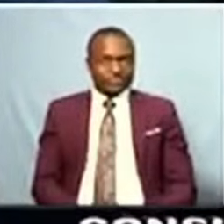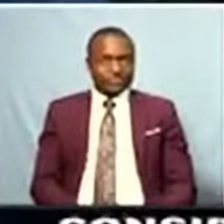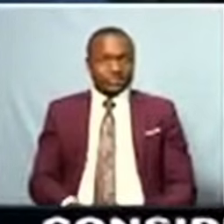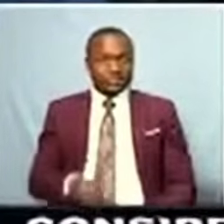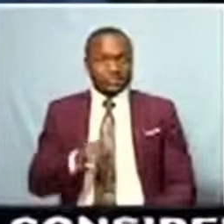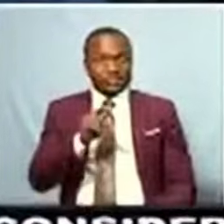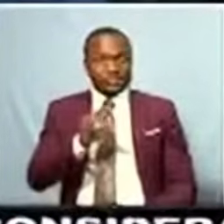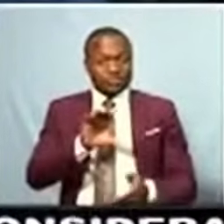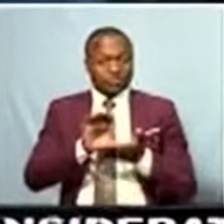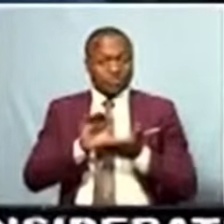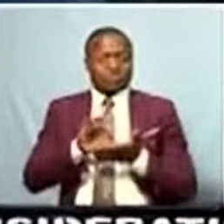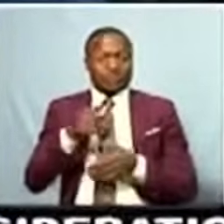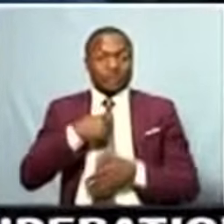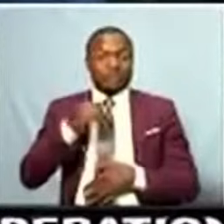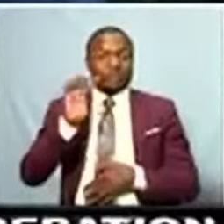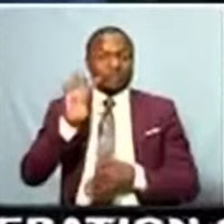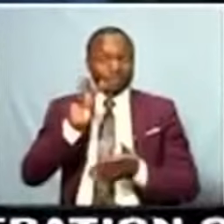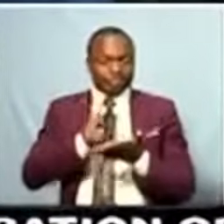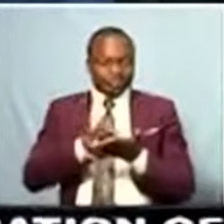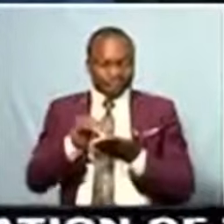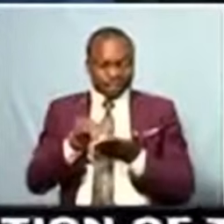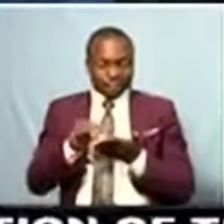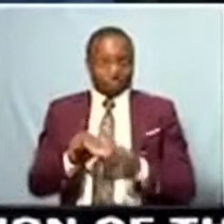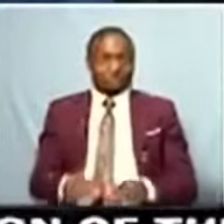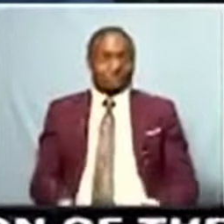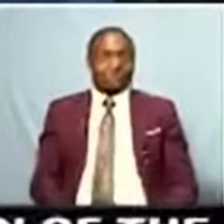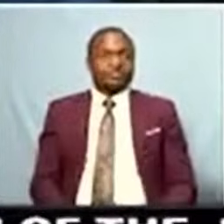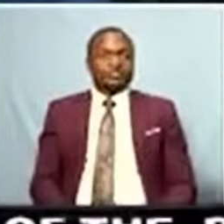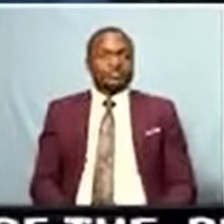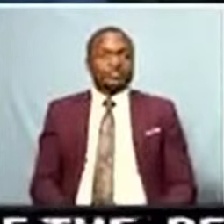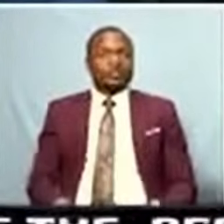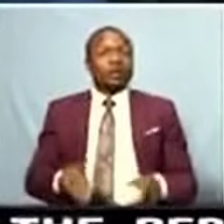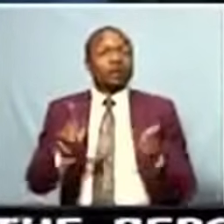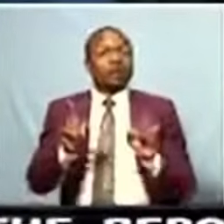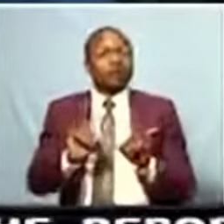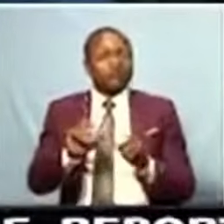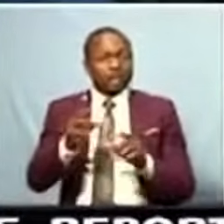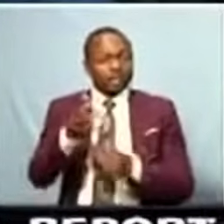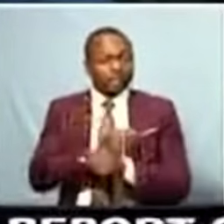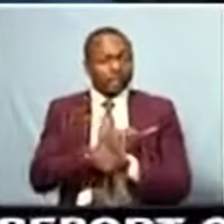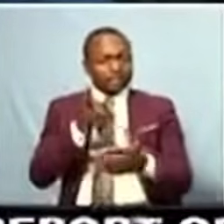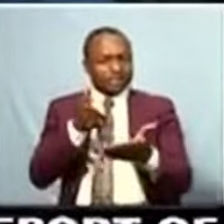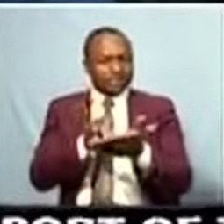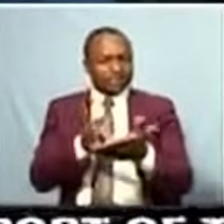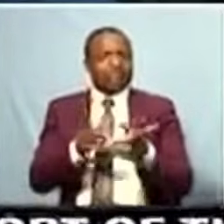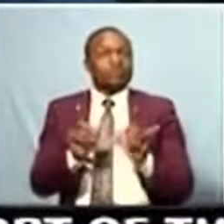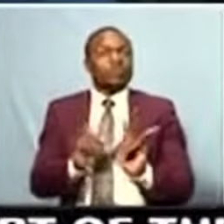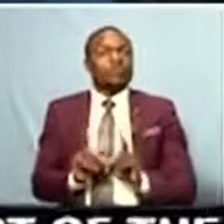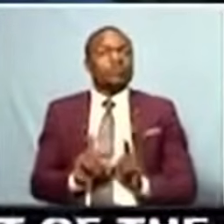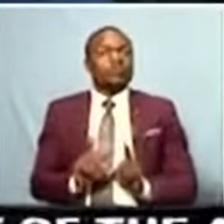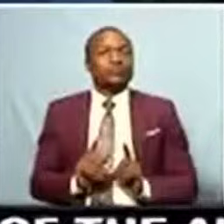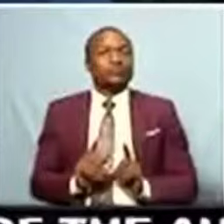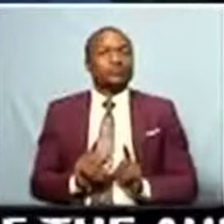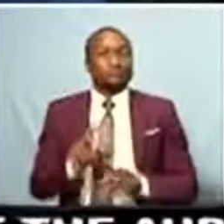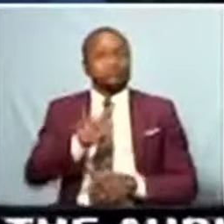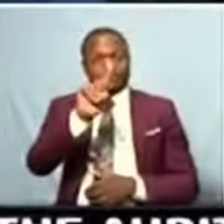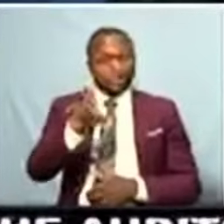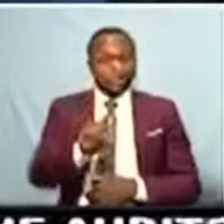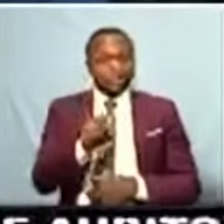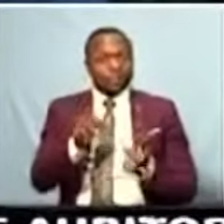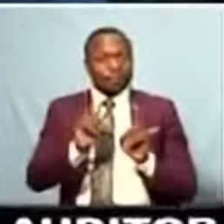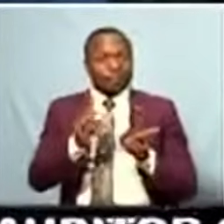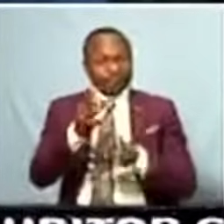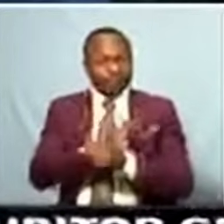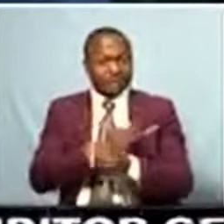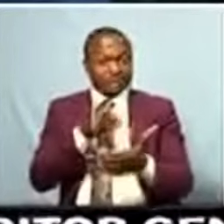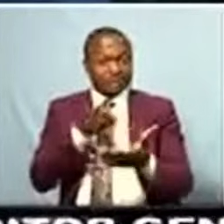because you owe me 4 million, where is he getting this That is the question. Where is he